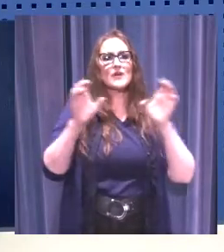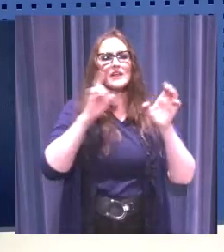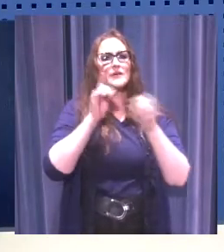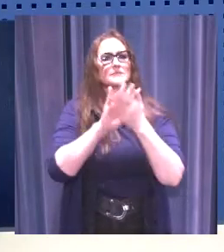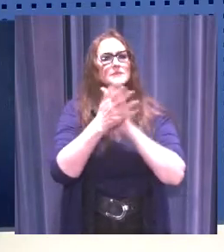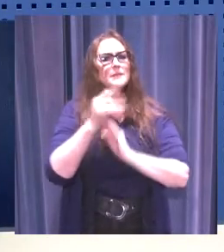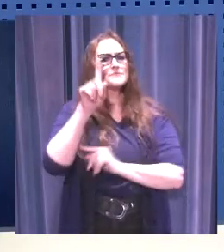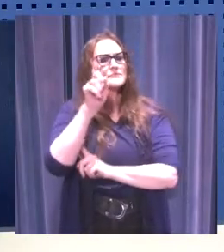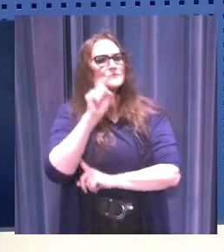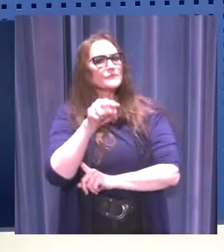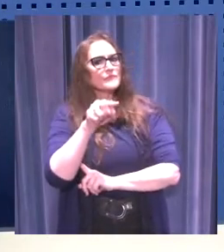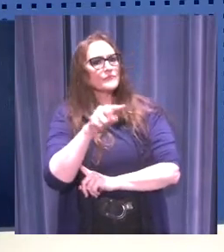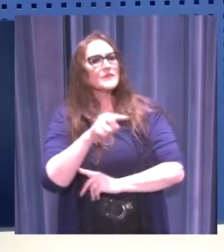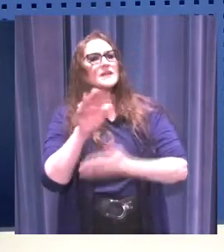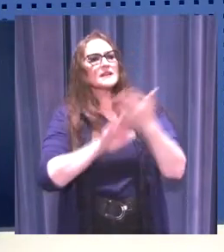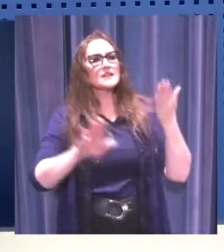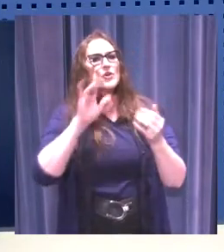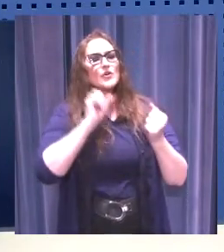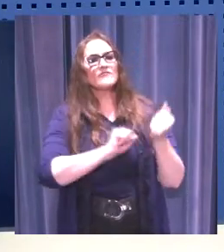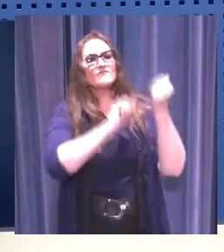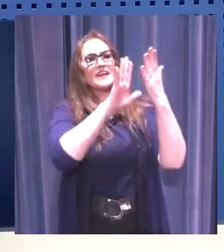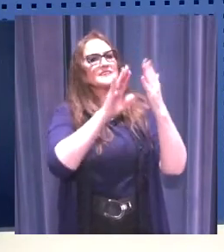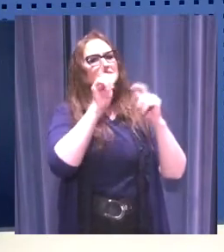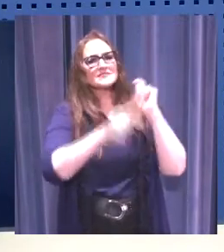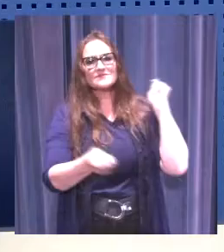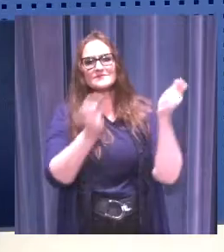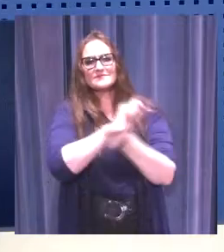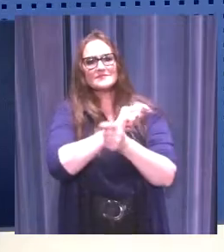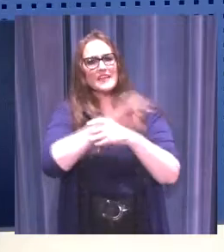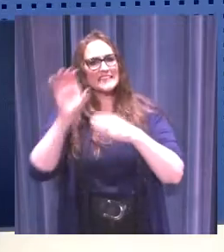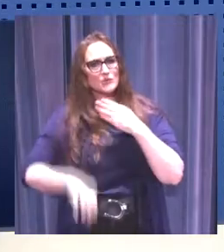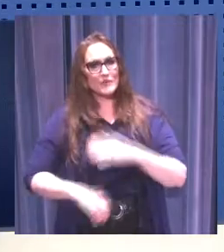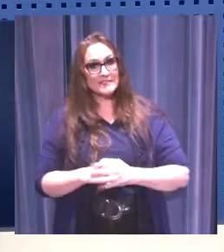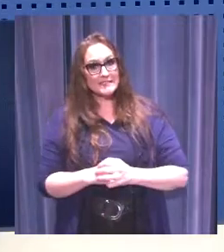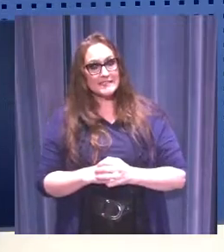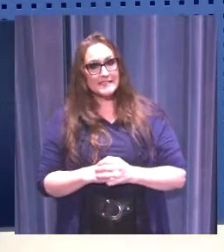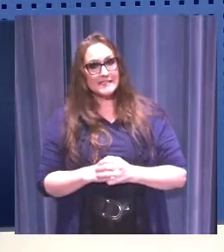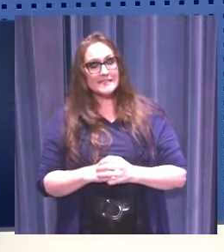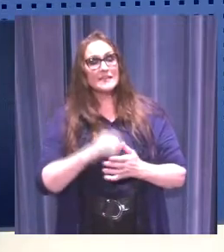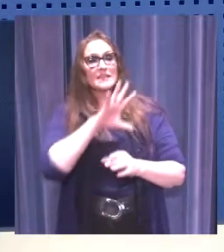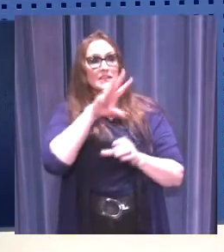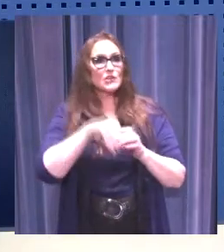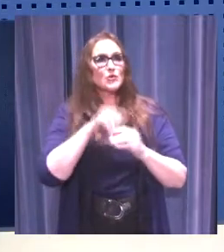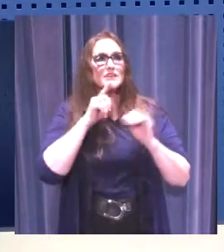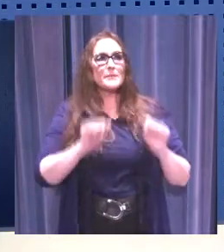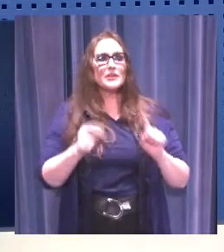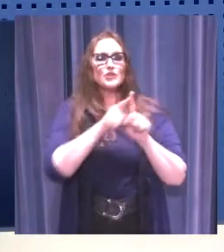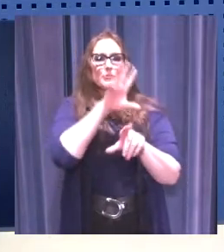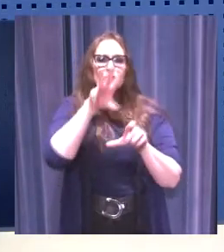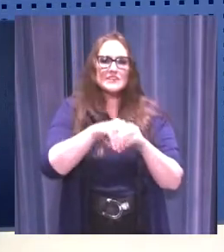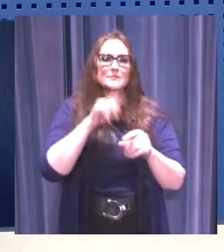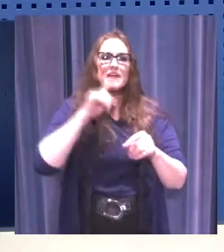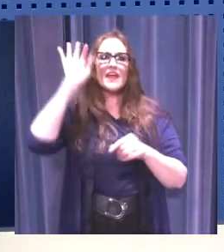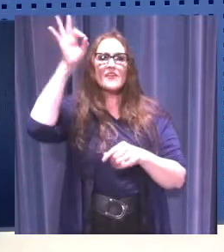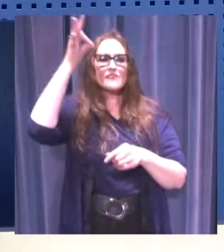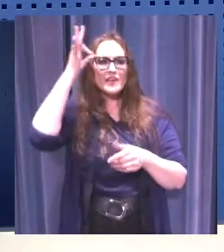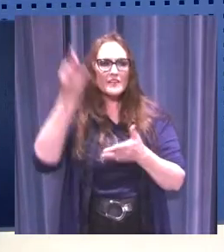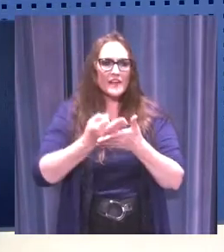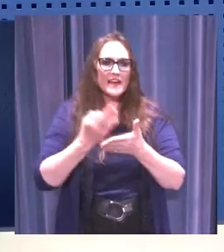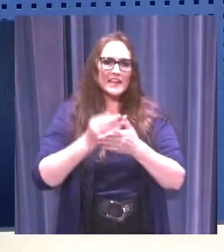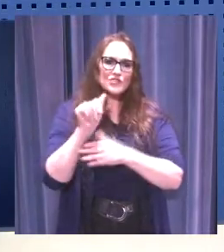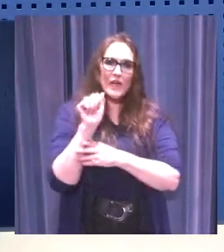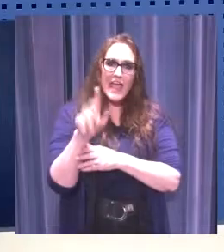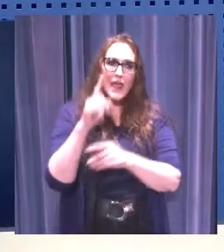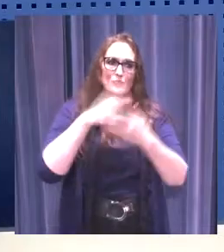question, an institution could face irreversible consequences. This includes the ability to participate in federal financial aid programs